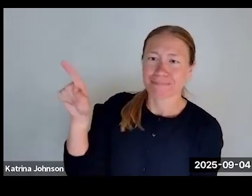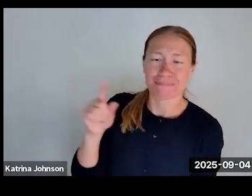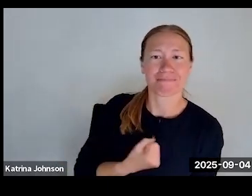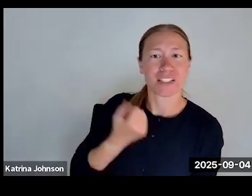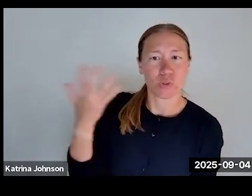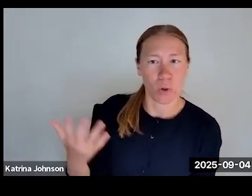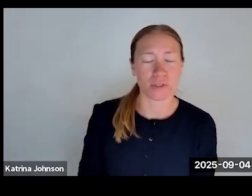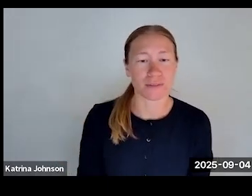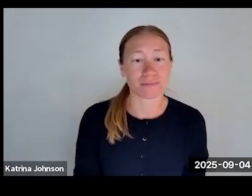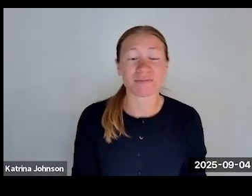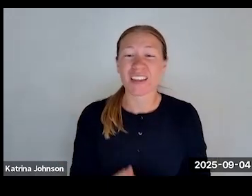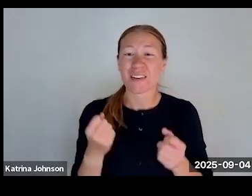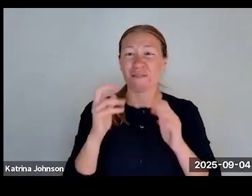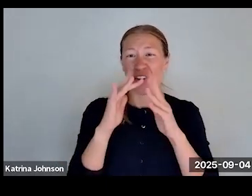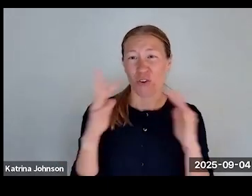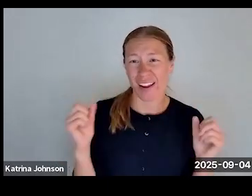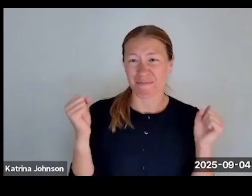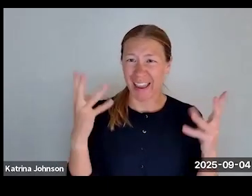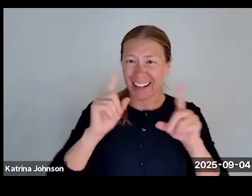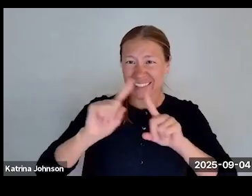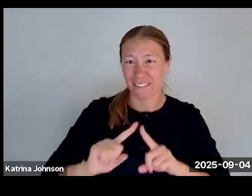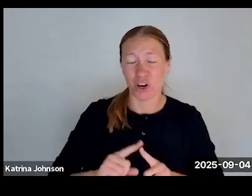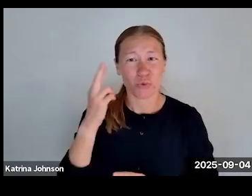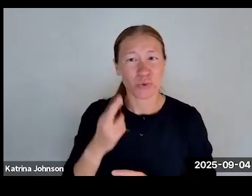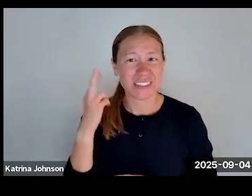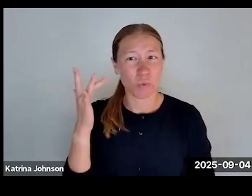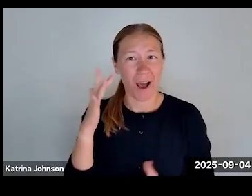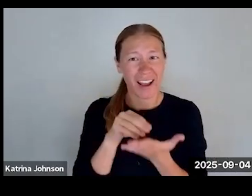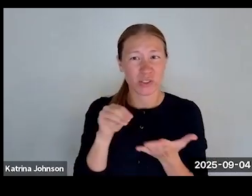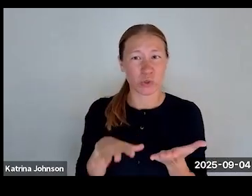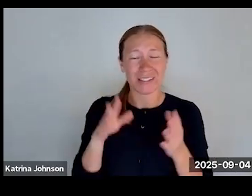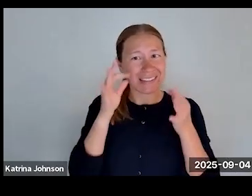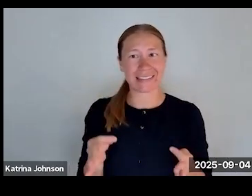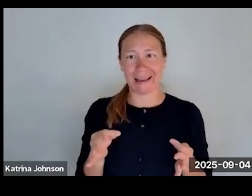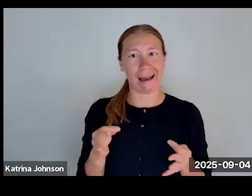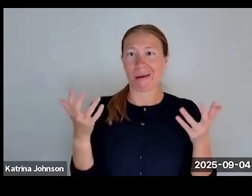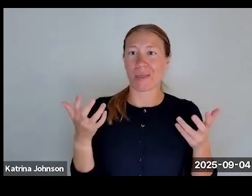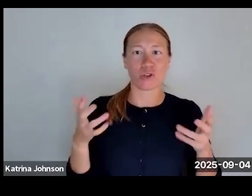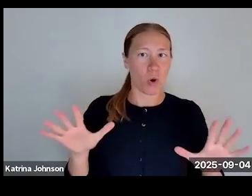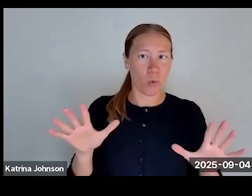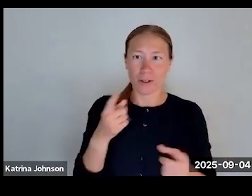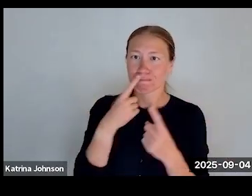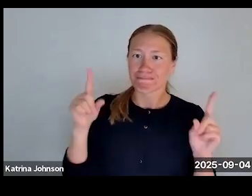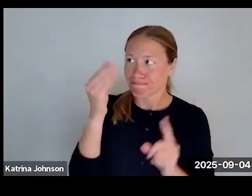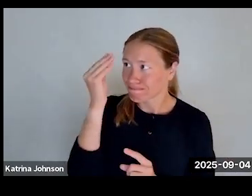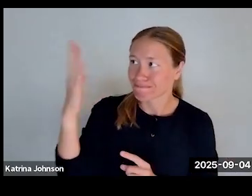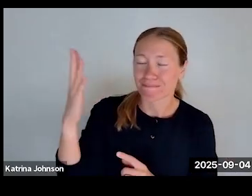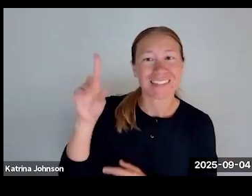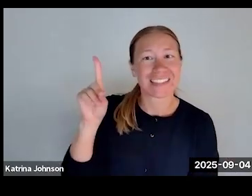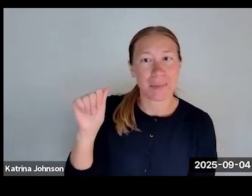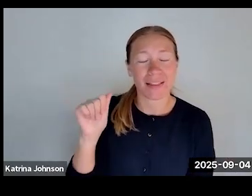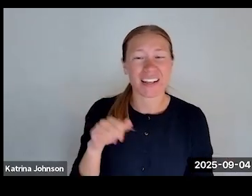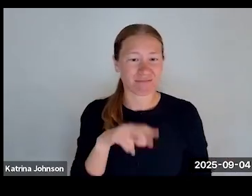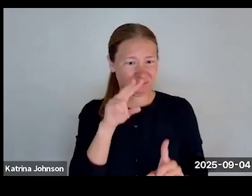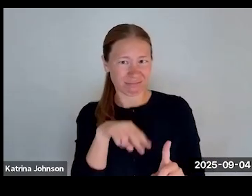Students may have a variety of reasons why they decide not to disclose a disability. Stigma and discrimination